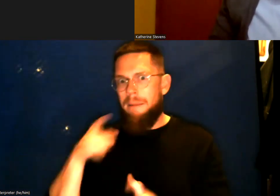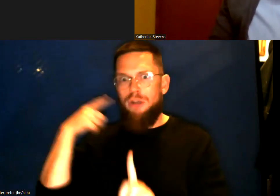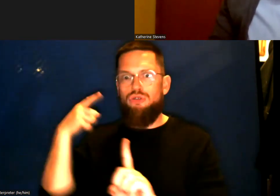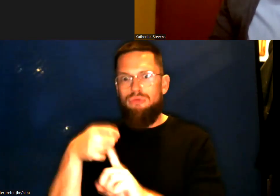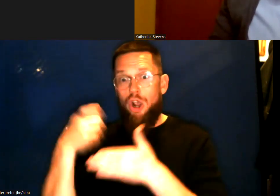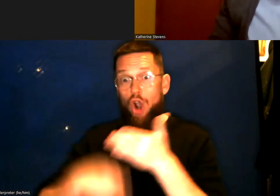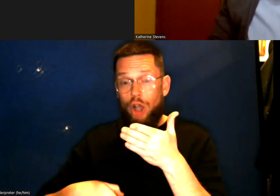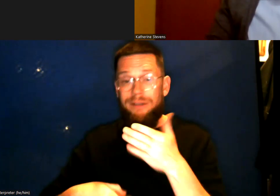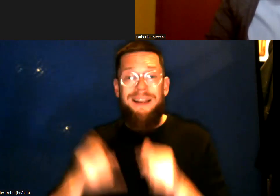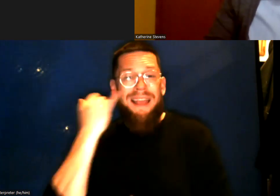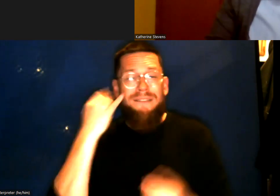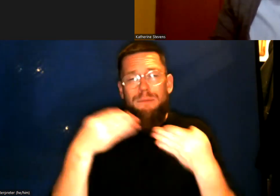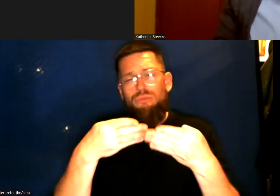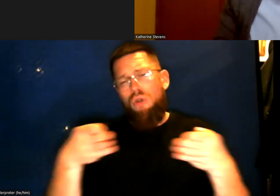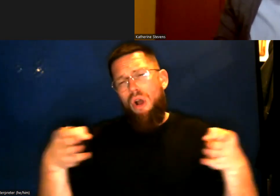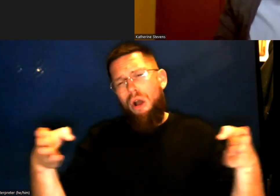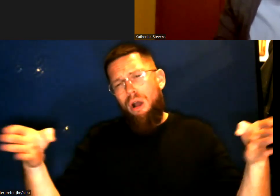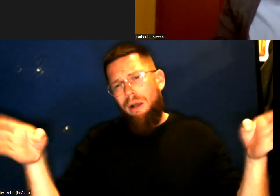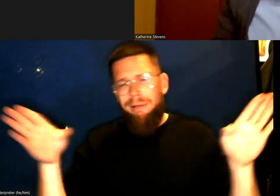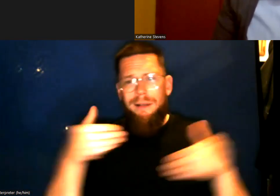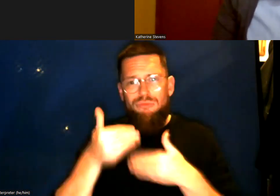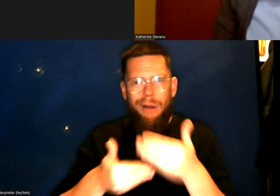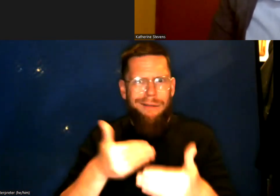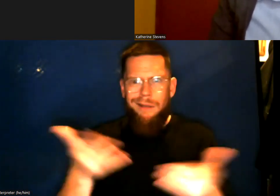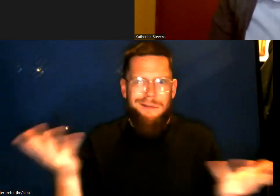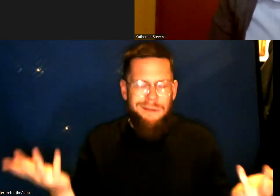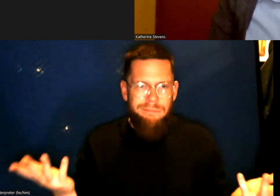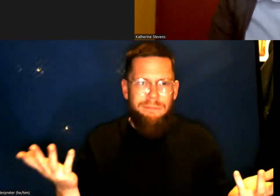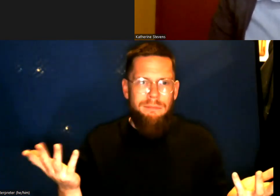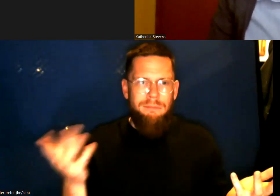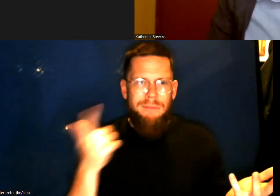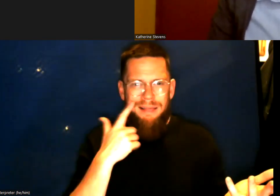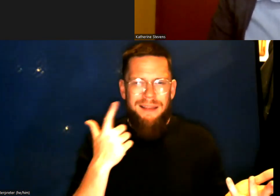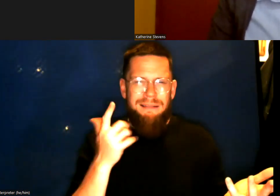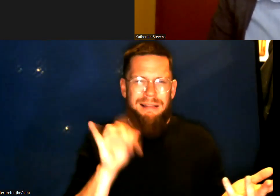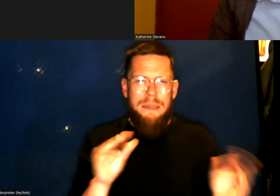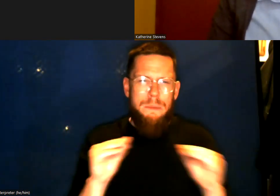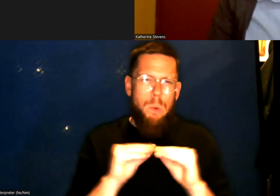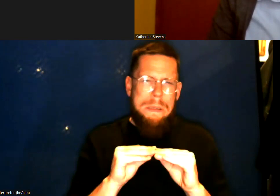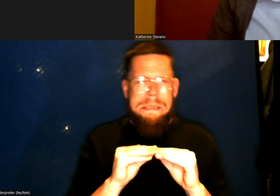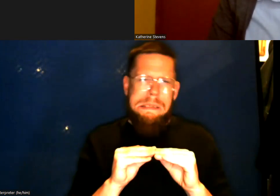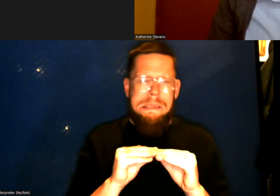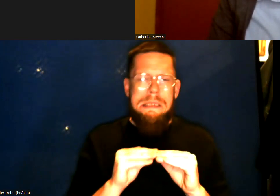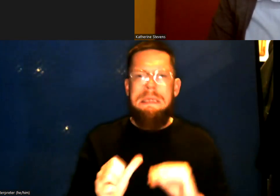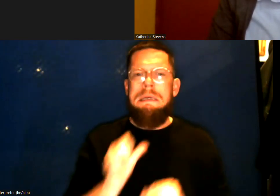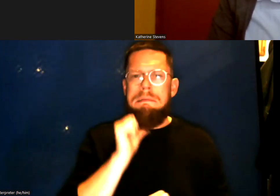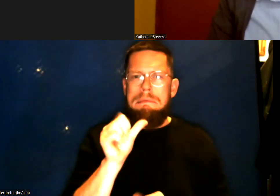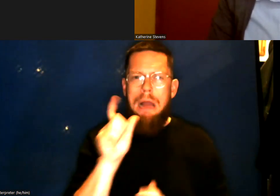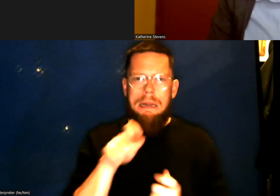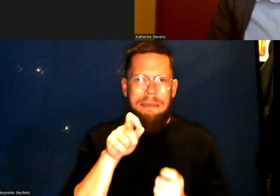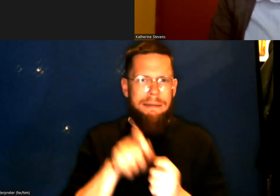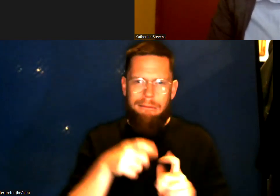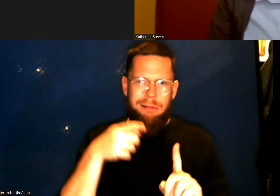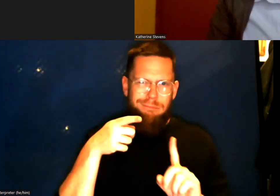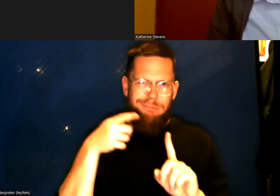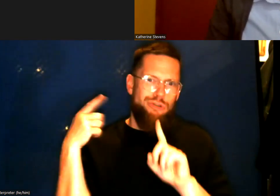processing broadly, simply to have it processed, I think that is probably not exactly a direct